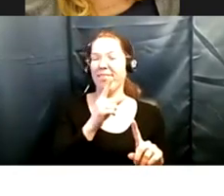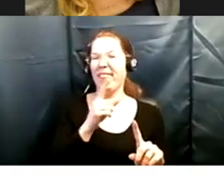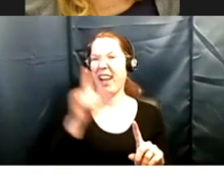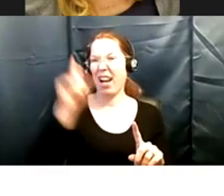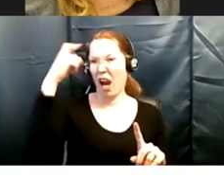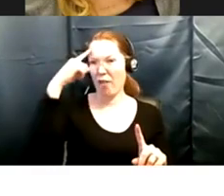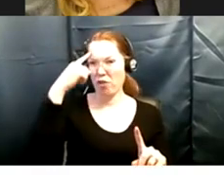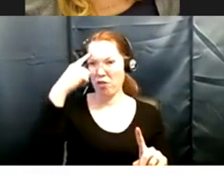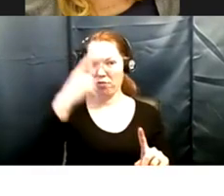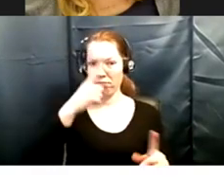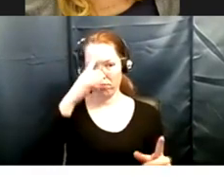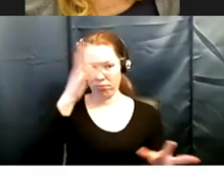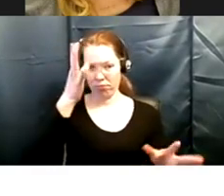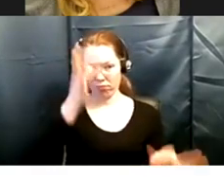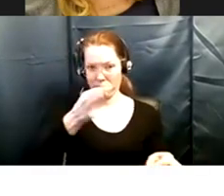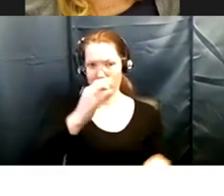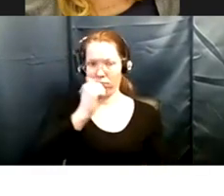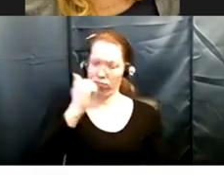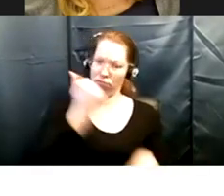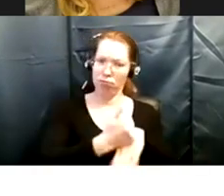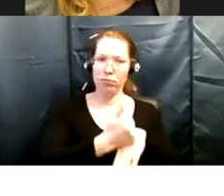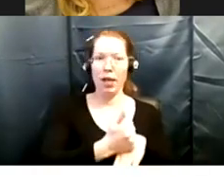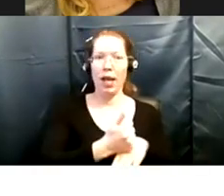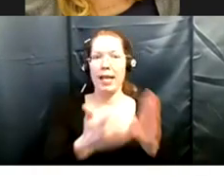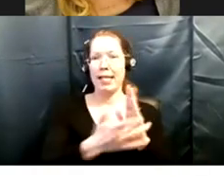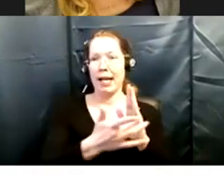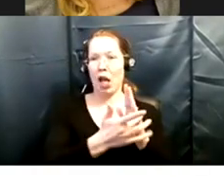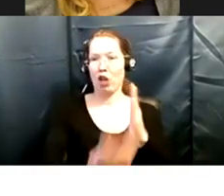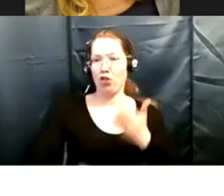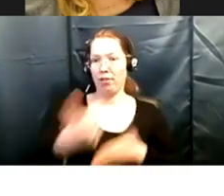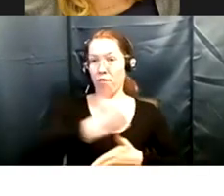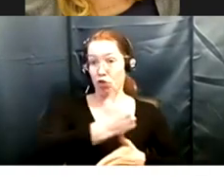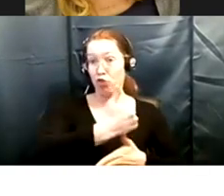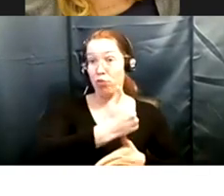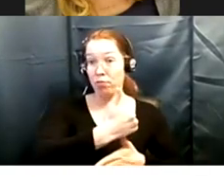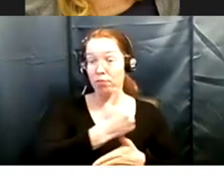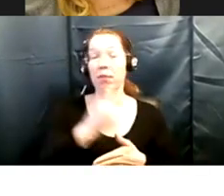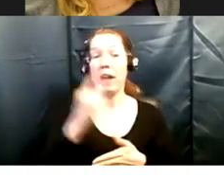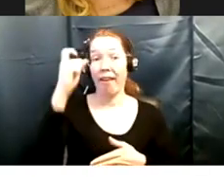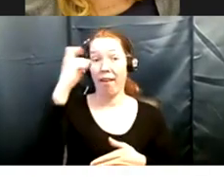signed into effect in May of 2018 by Governor Kasich.